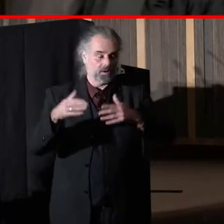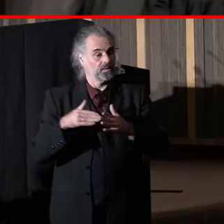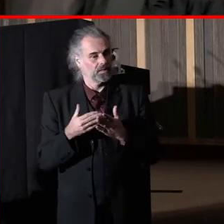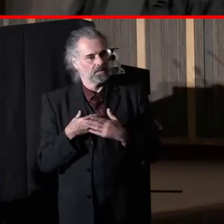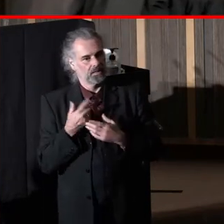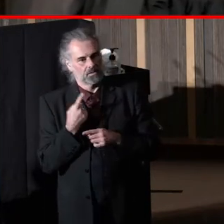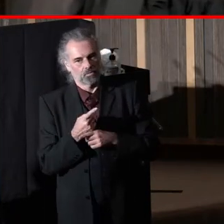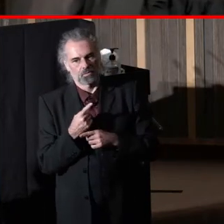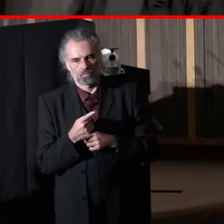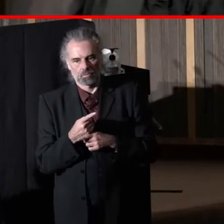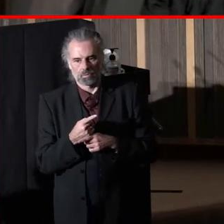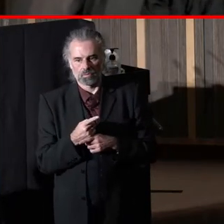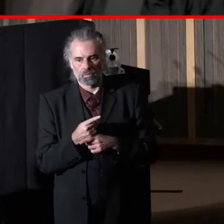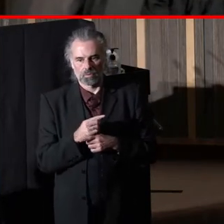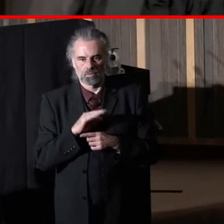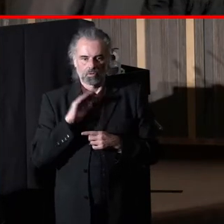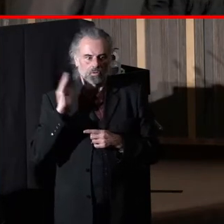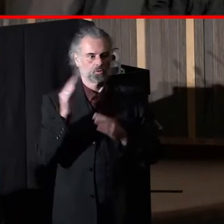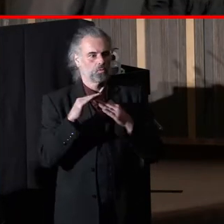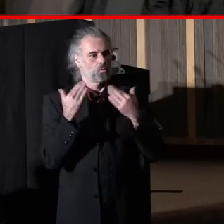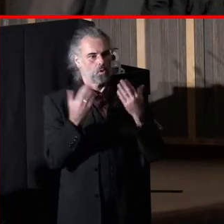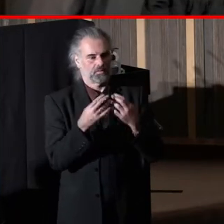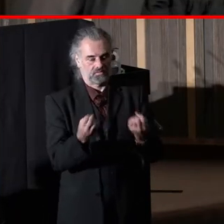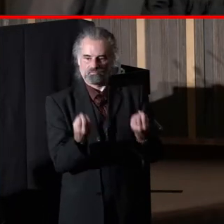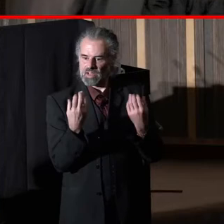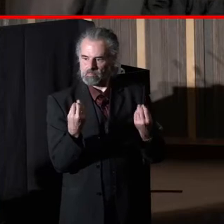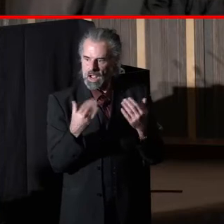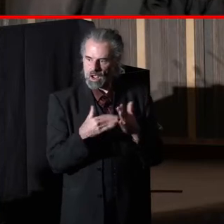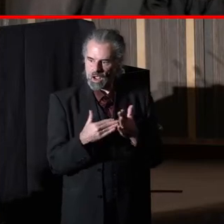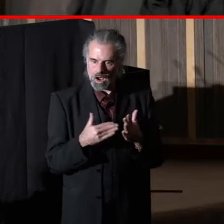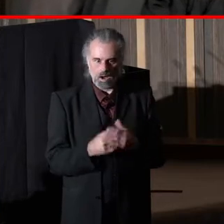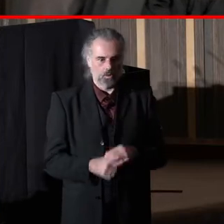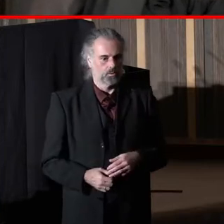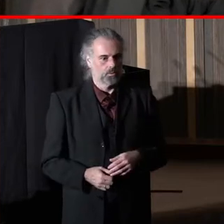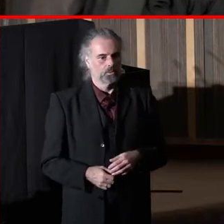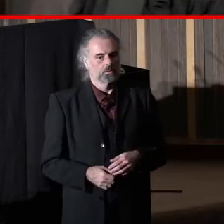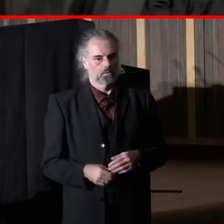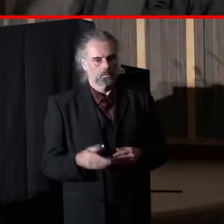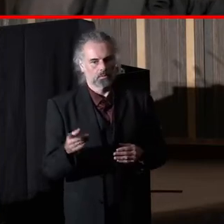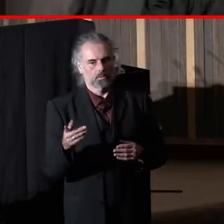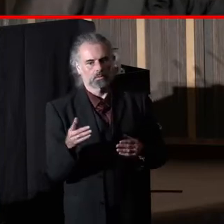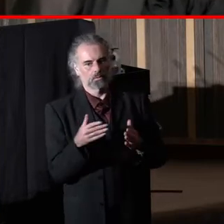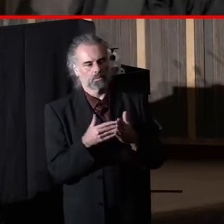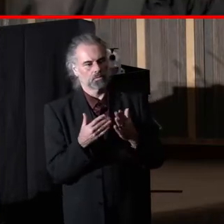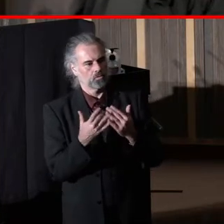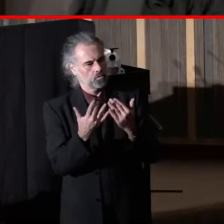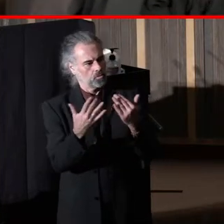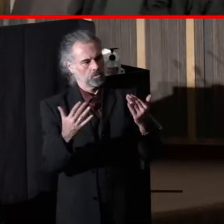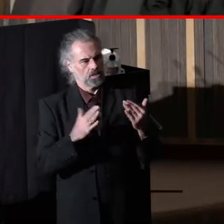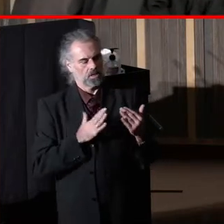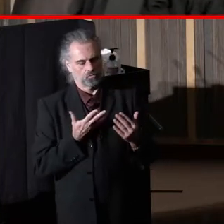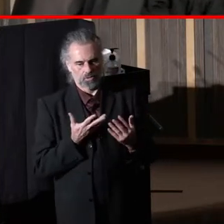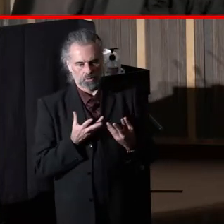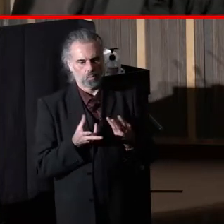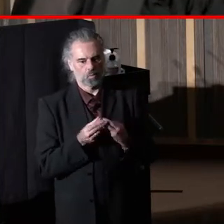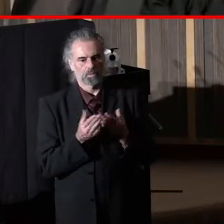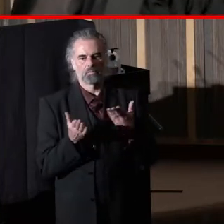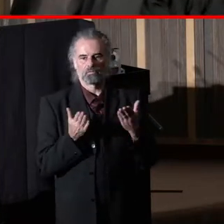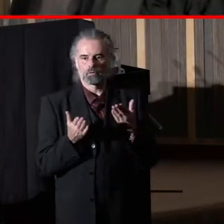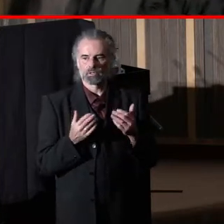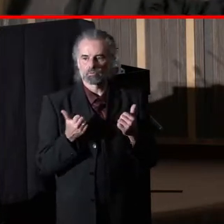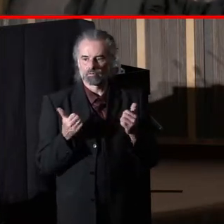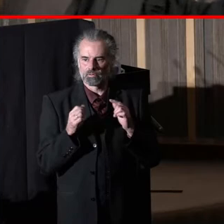talk across the world and get feedback. And now actually having the audience influencing the play.